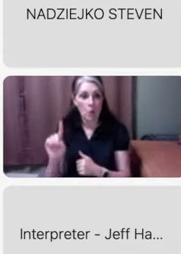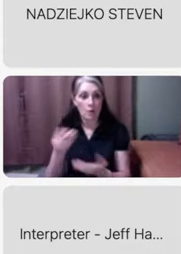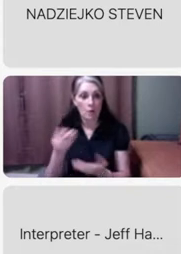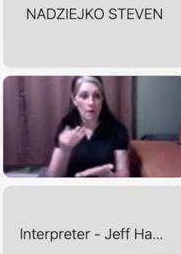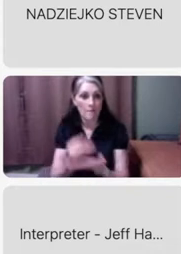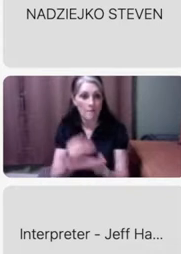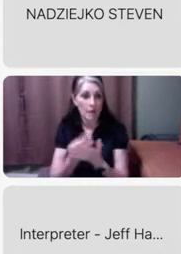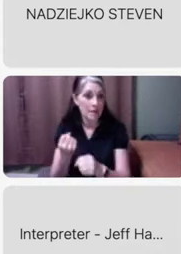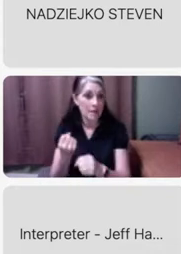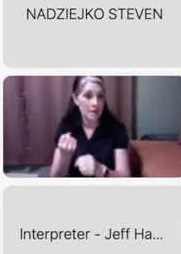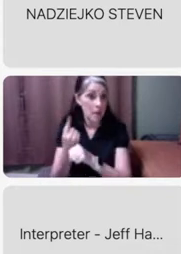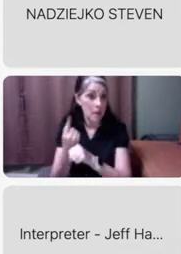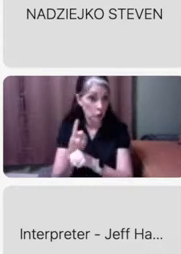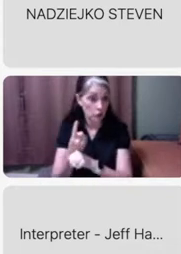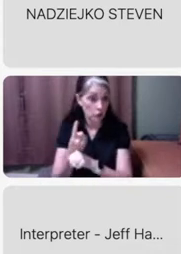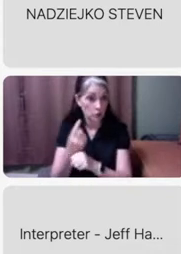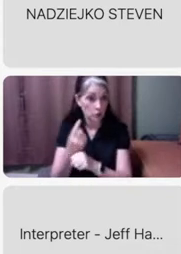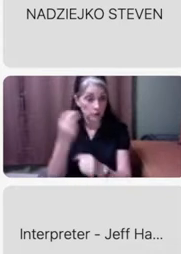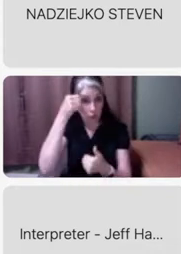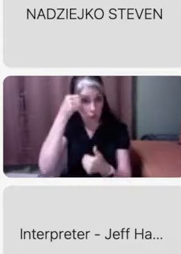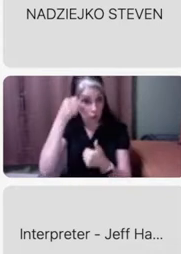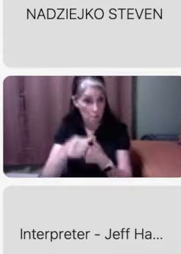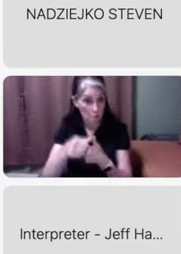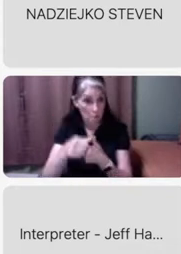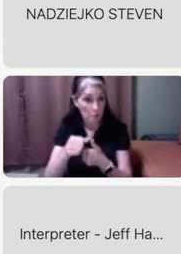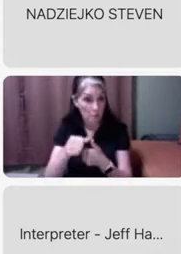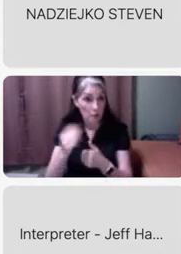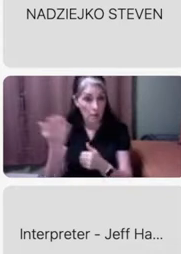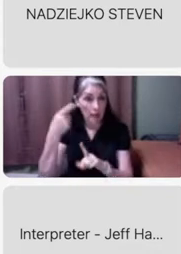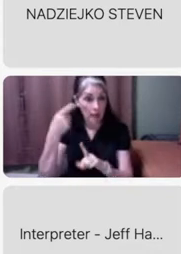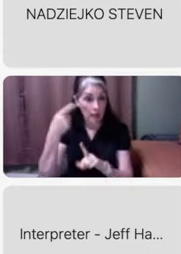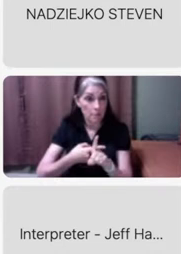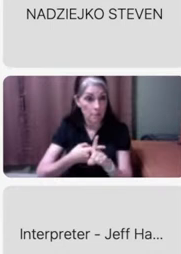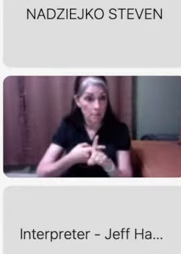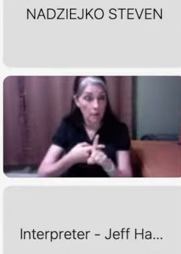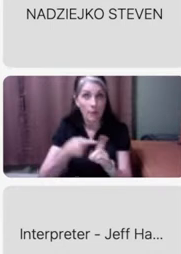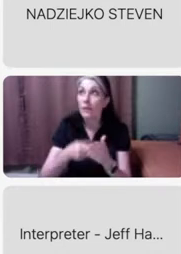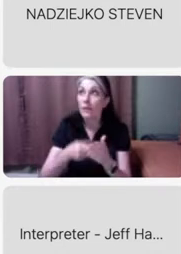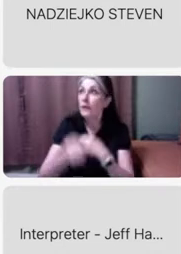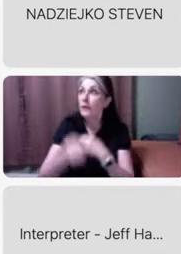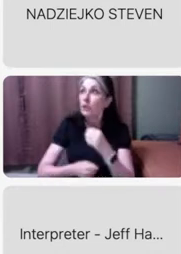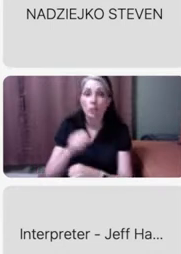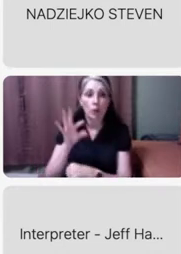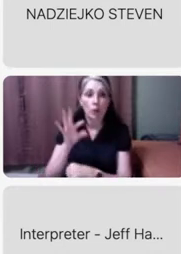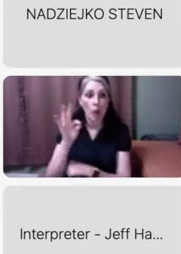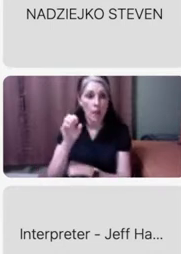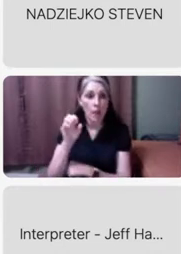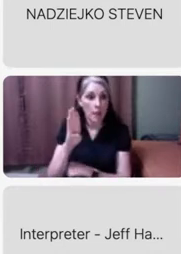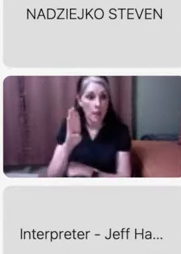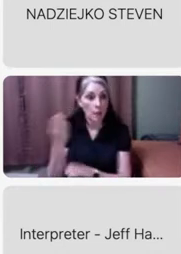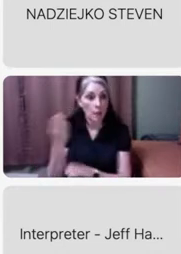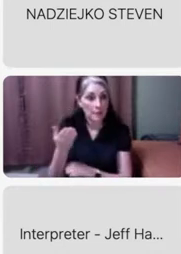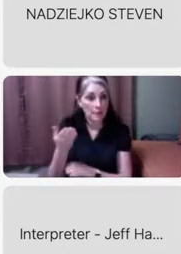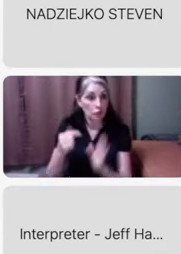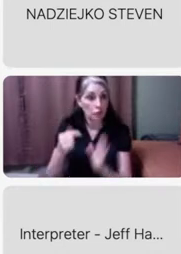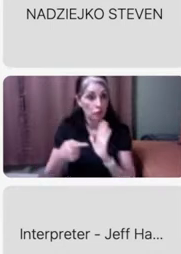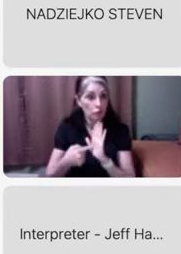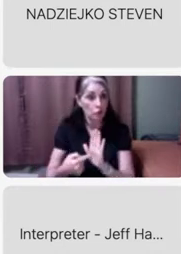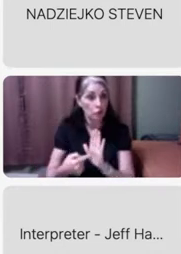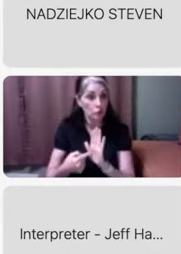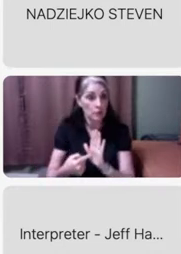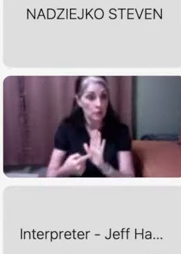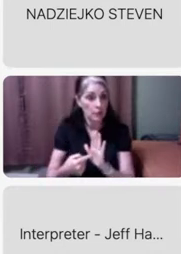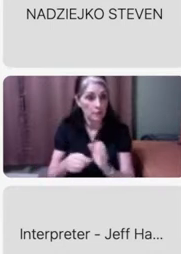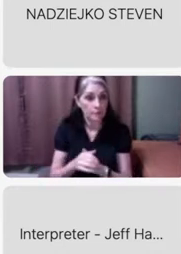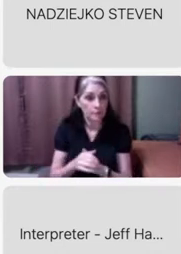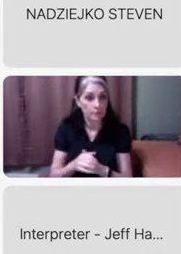recall about a month ago i was here in february in february i was here to present the mid-year l-cap supplement at that